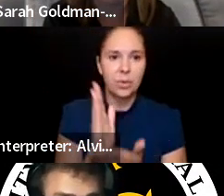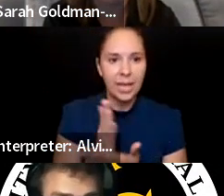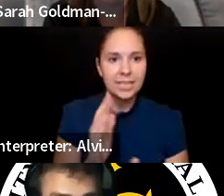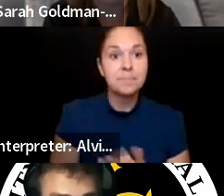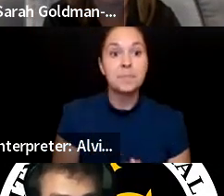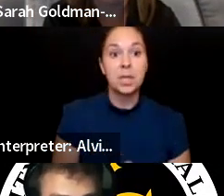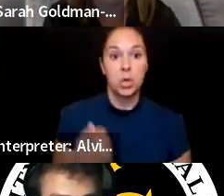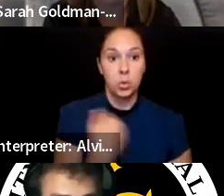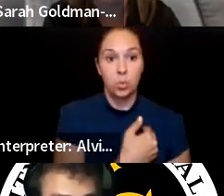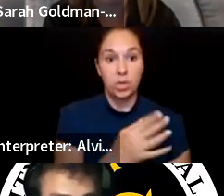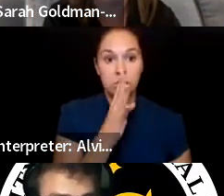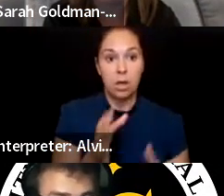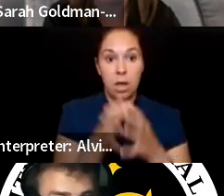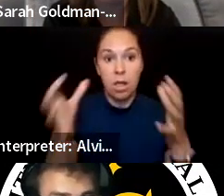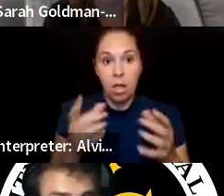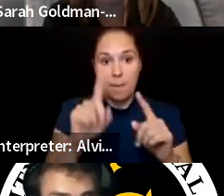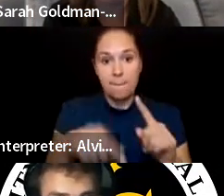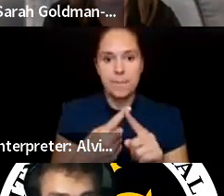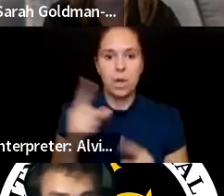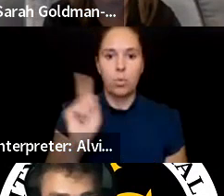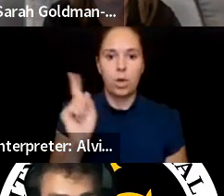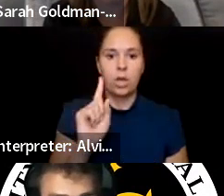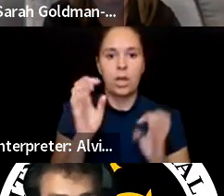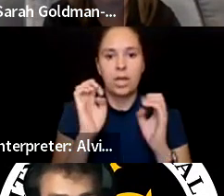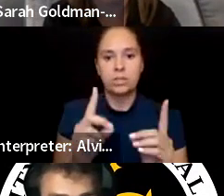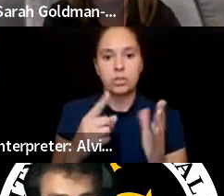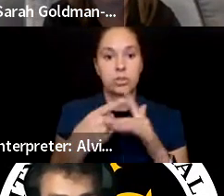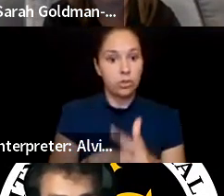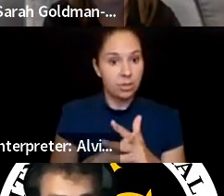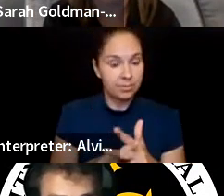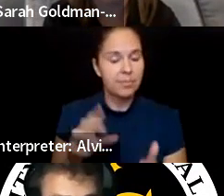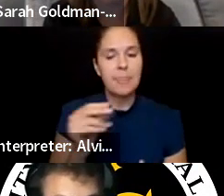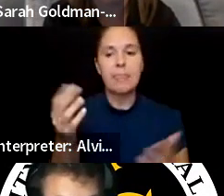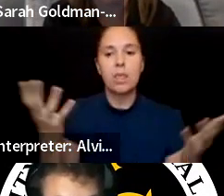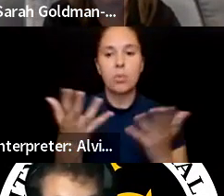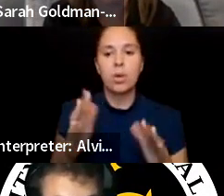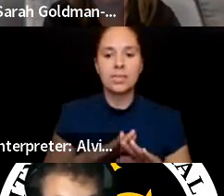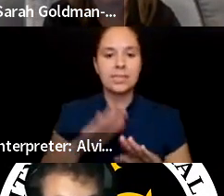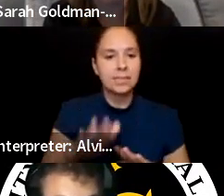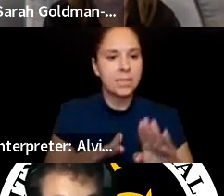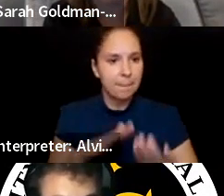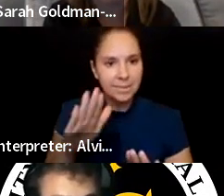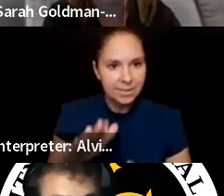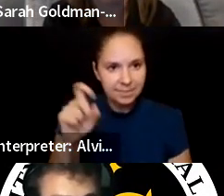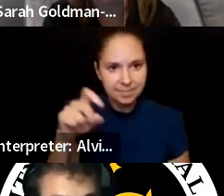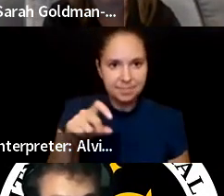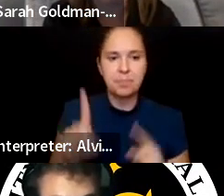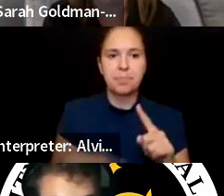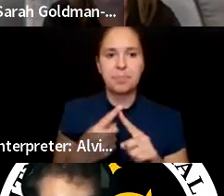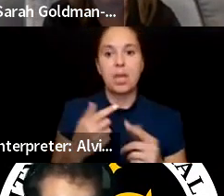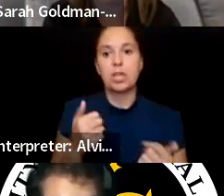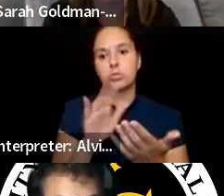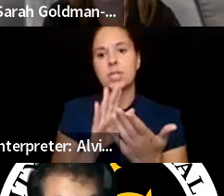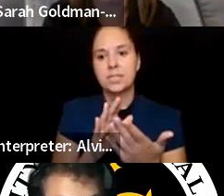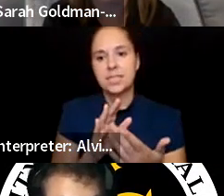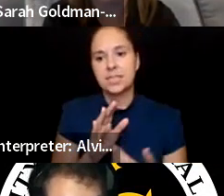We talked a lot about where education starts and what steps need to be taken about addressing